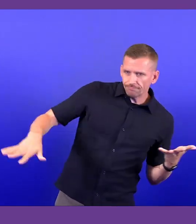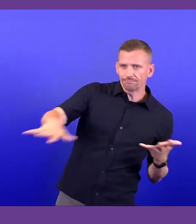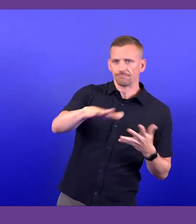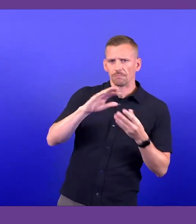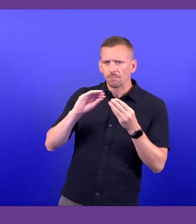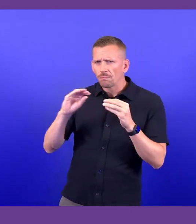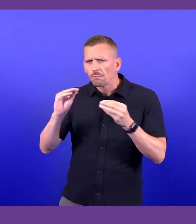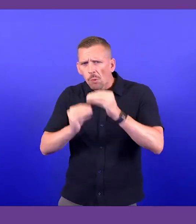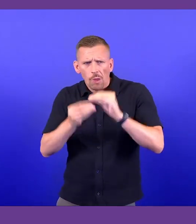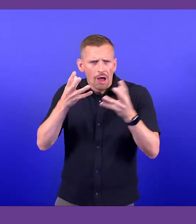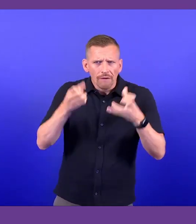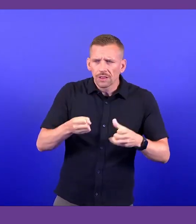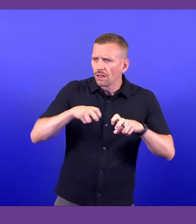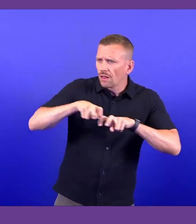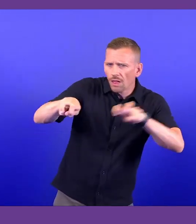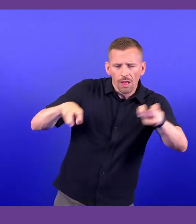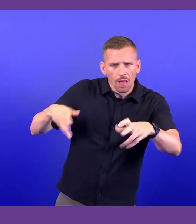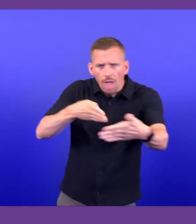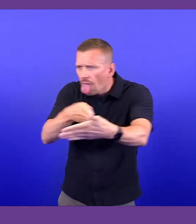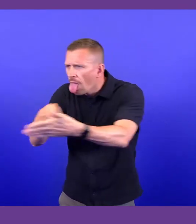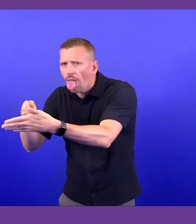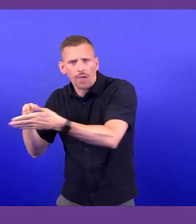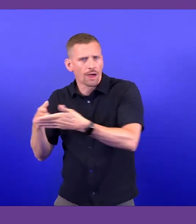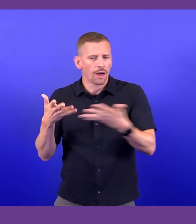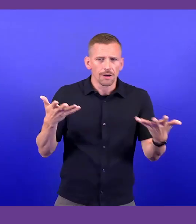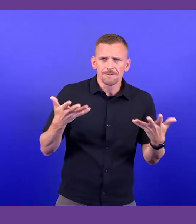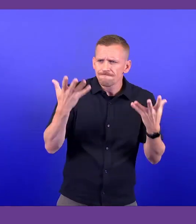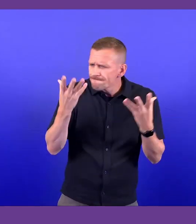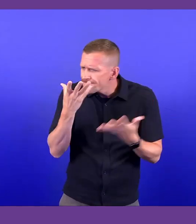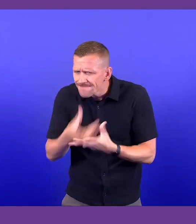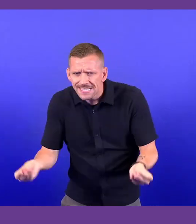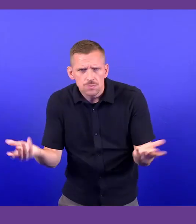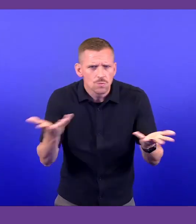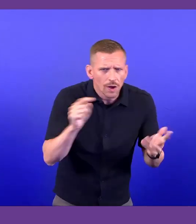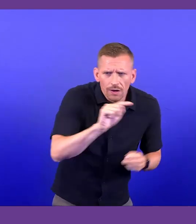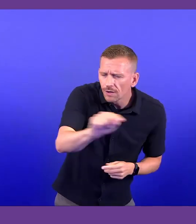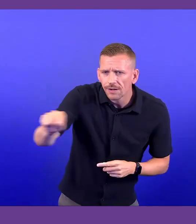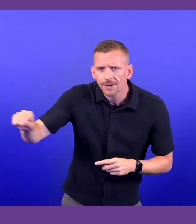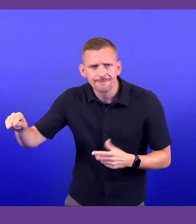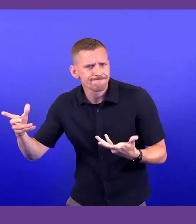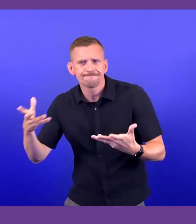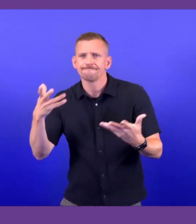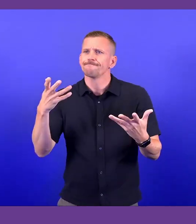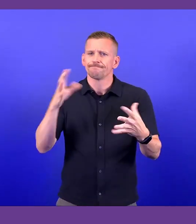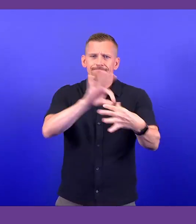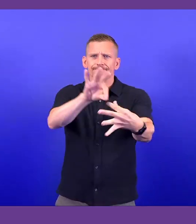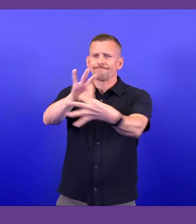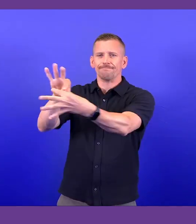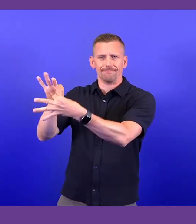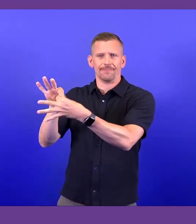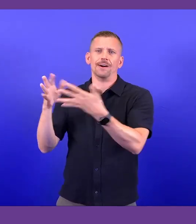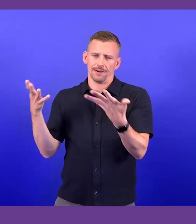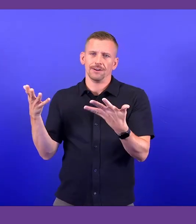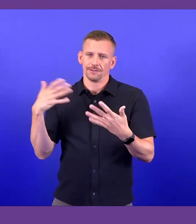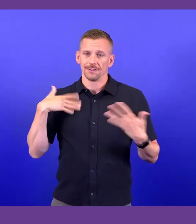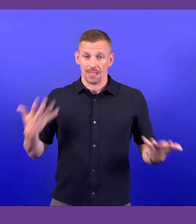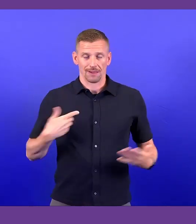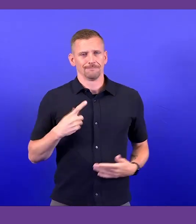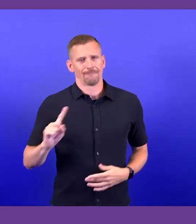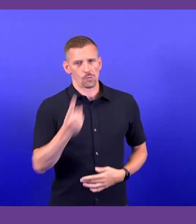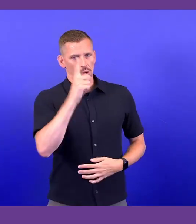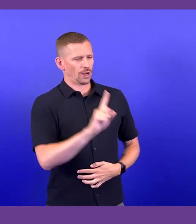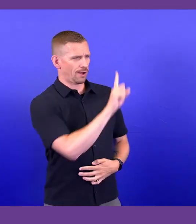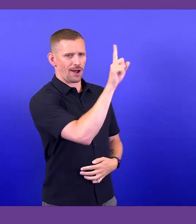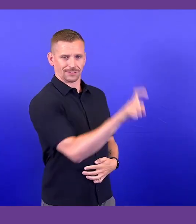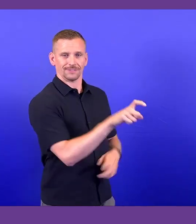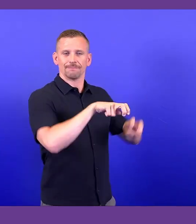main challenges and gaps that need to be addressed. So my first question to my panel really is, what do you see as